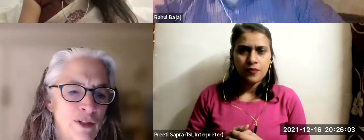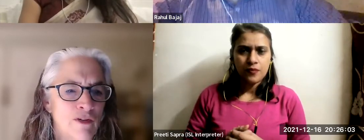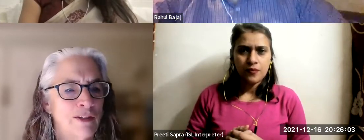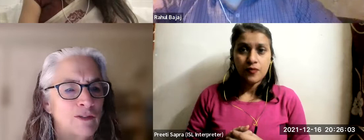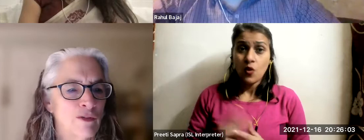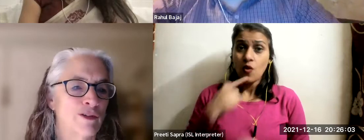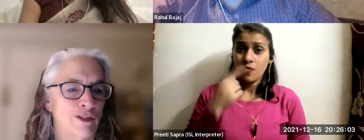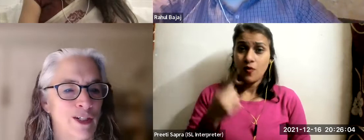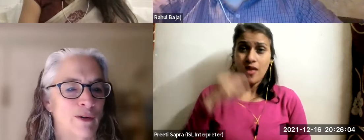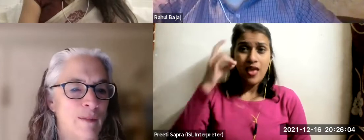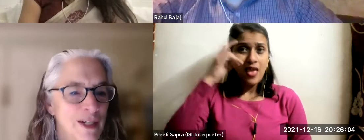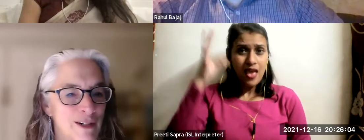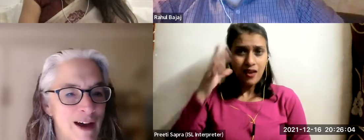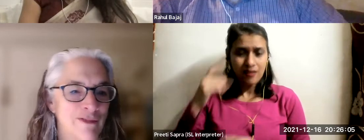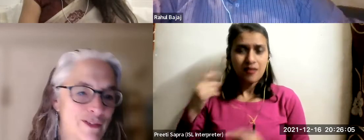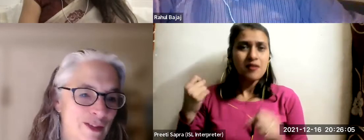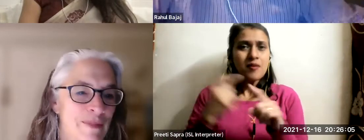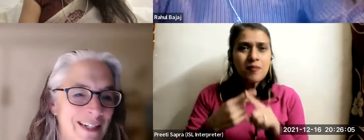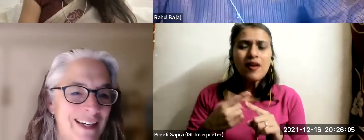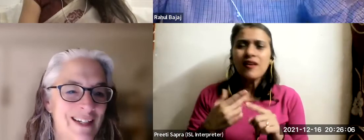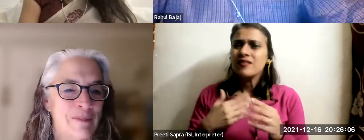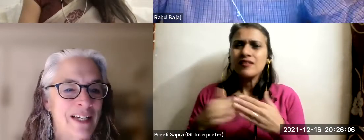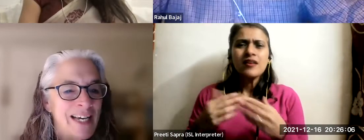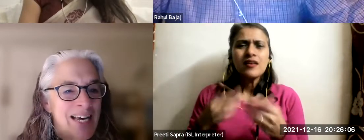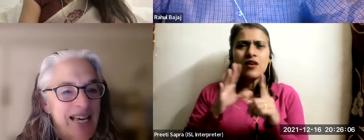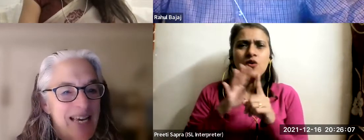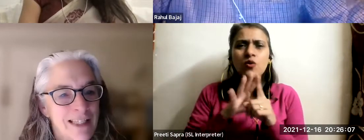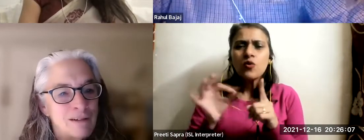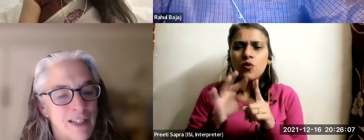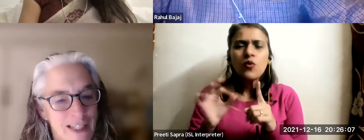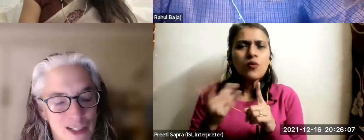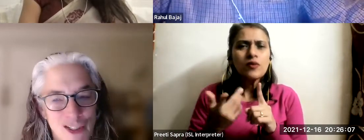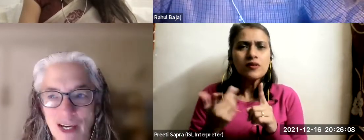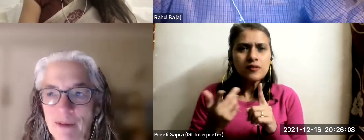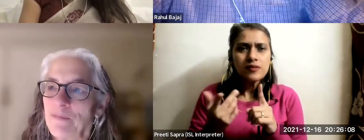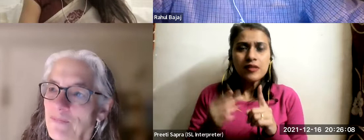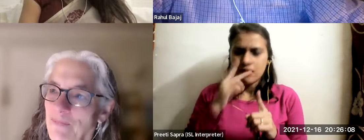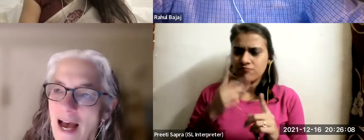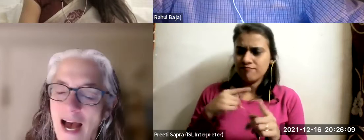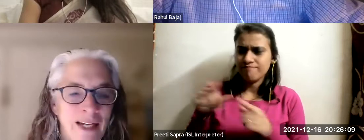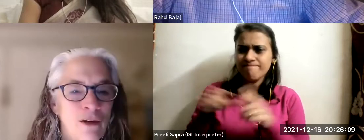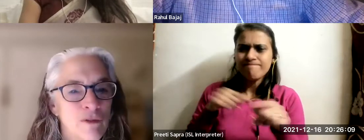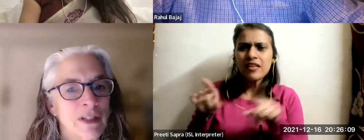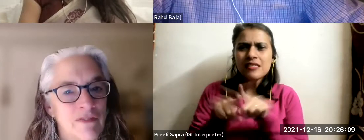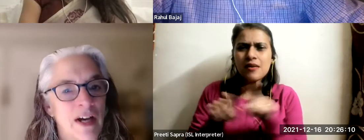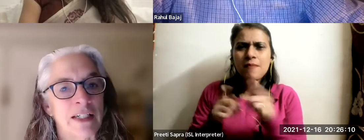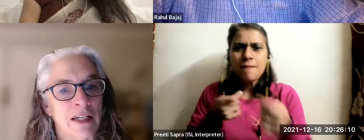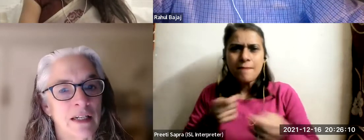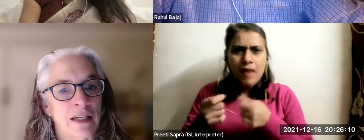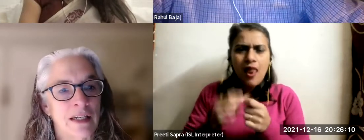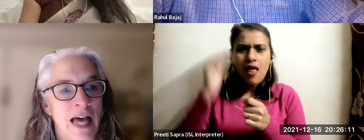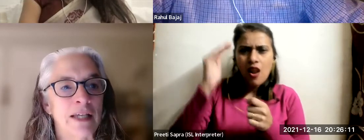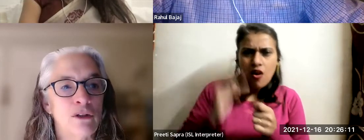about with your friends over, a beer after the meeting, but in the relationship, I don't really find